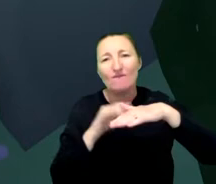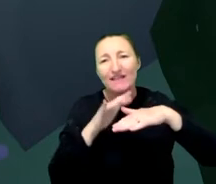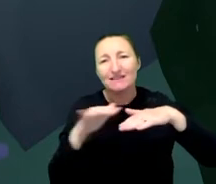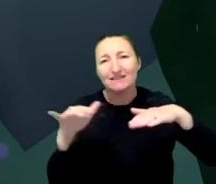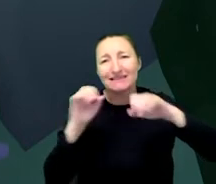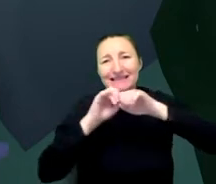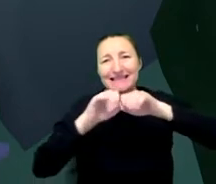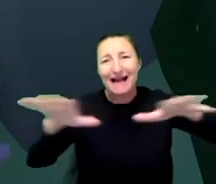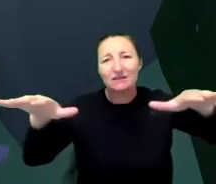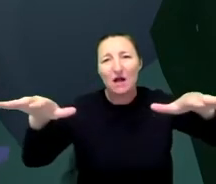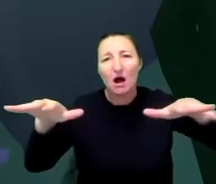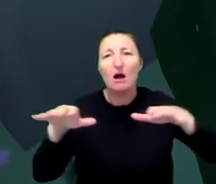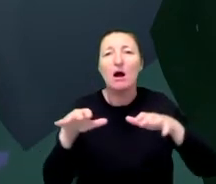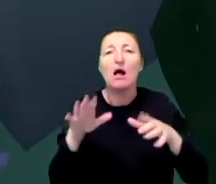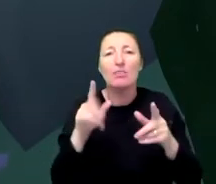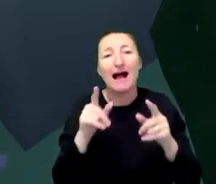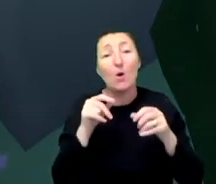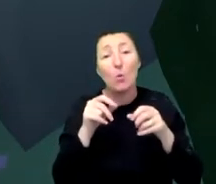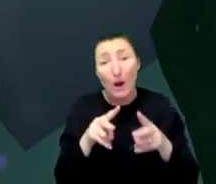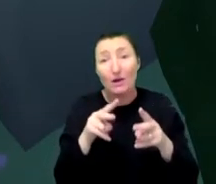of a way of calculating how